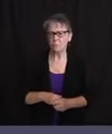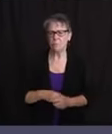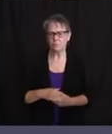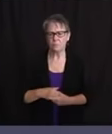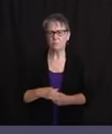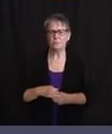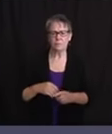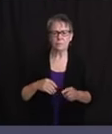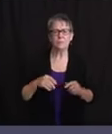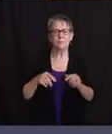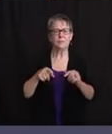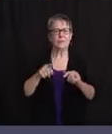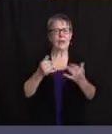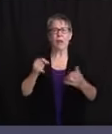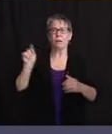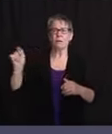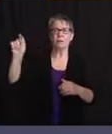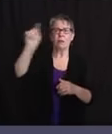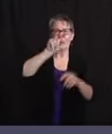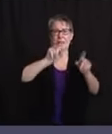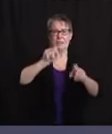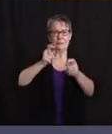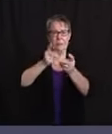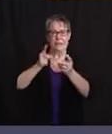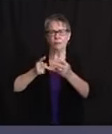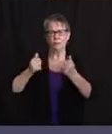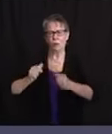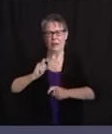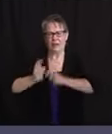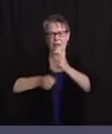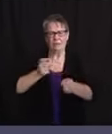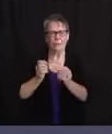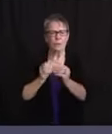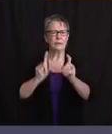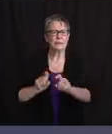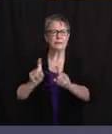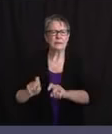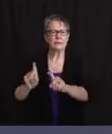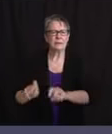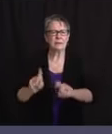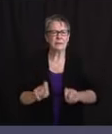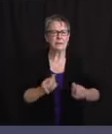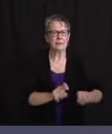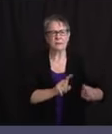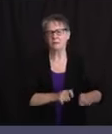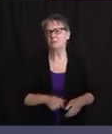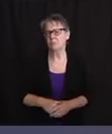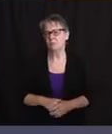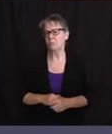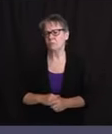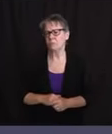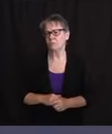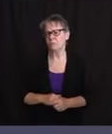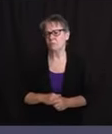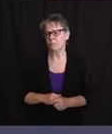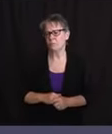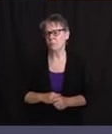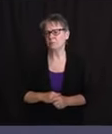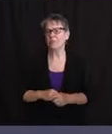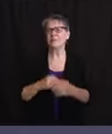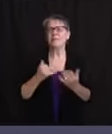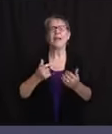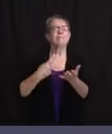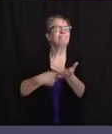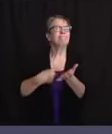Along with the expansion of testing, we are working to increase contact tracing to identify those who have been exposed to a positive